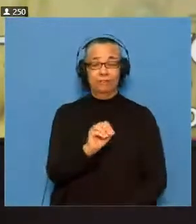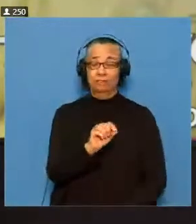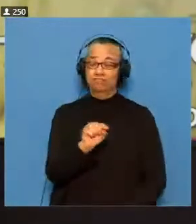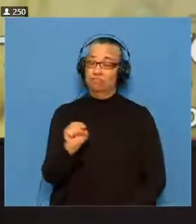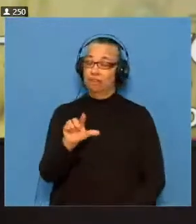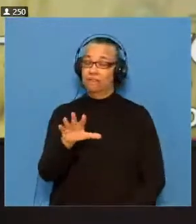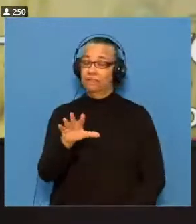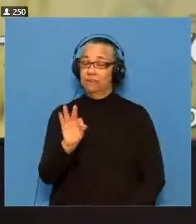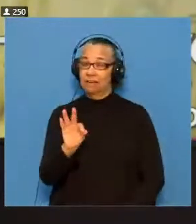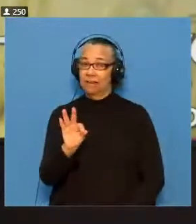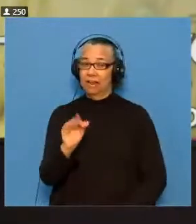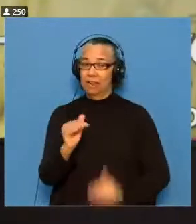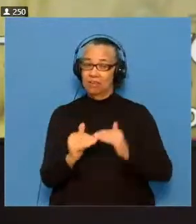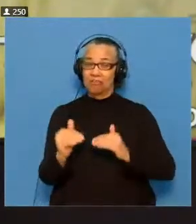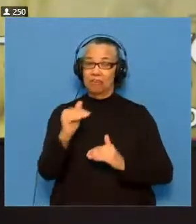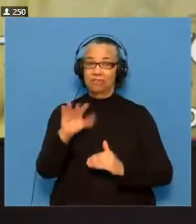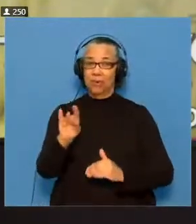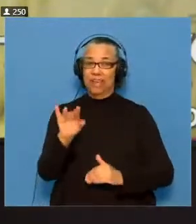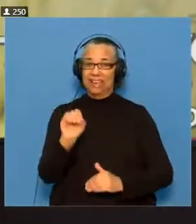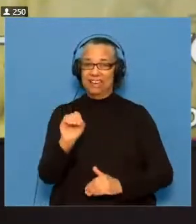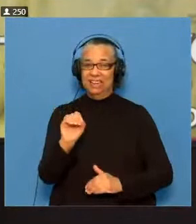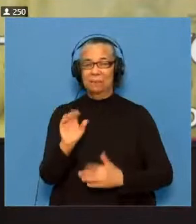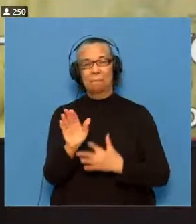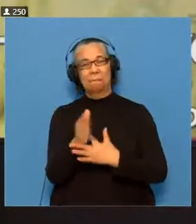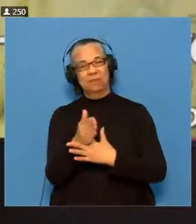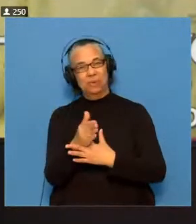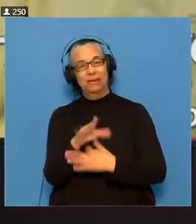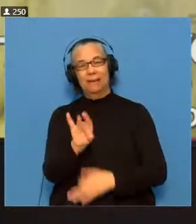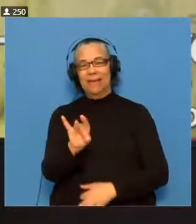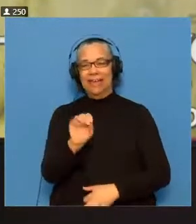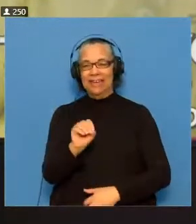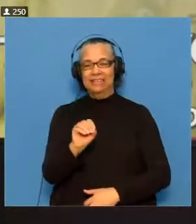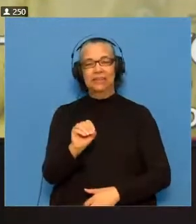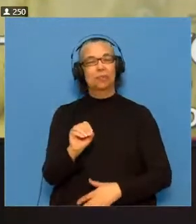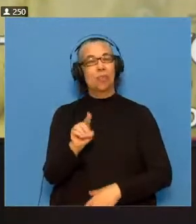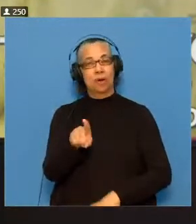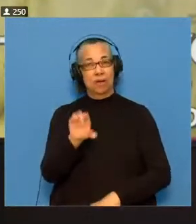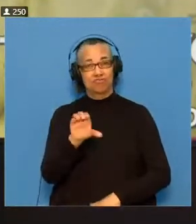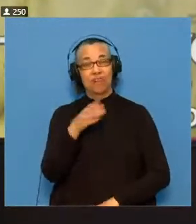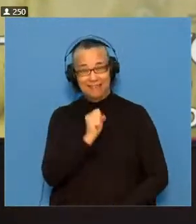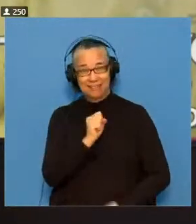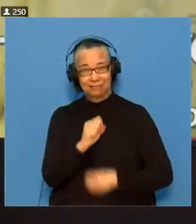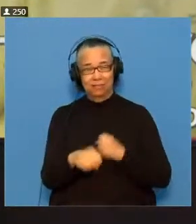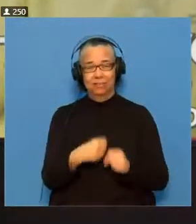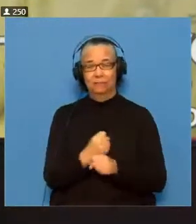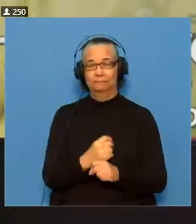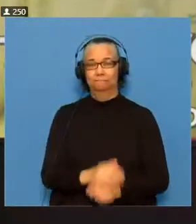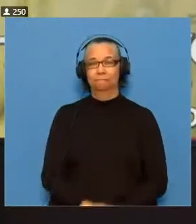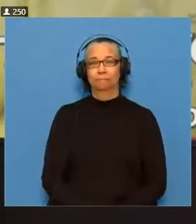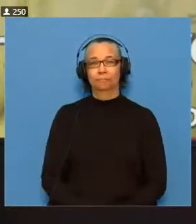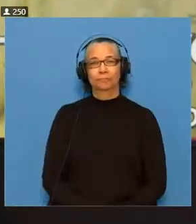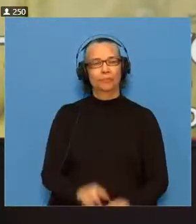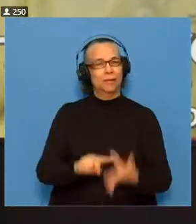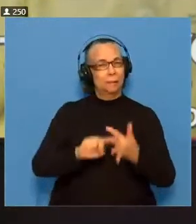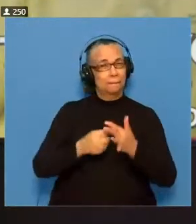than 80, and again, the age group is between 80 and 100 years. The source of all of our cases is as